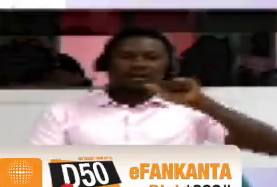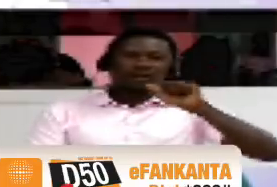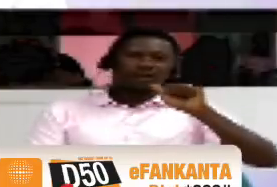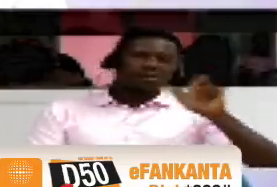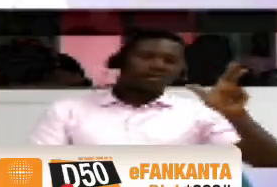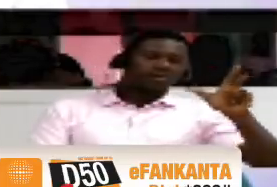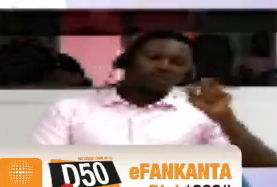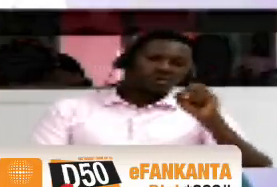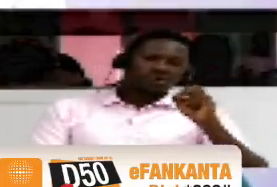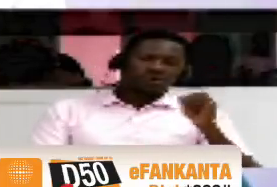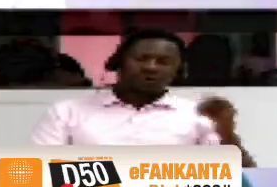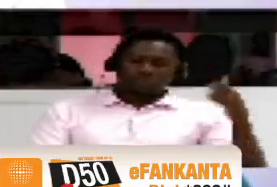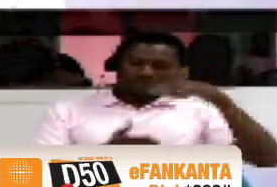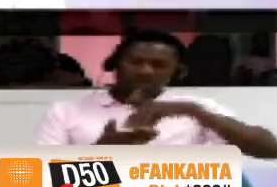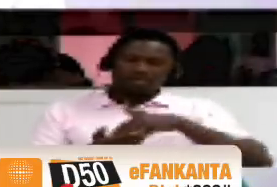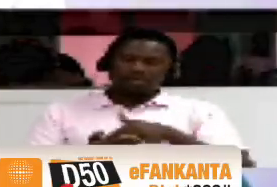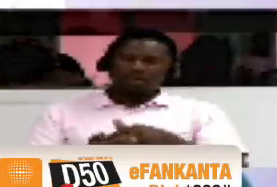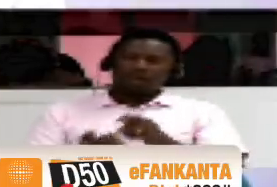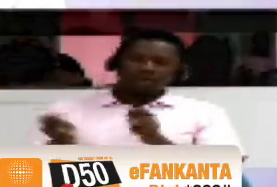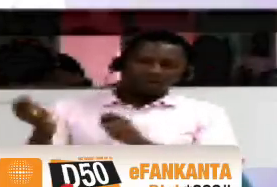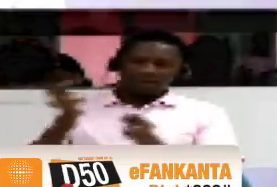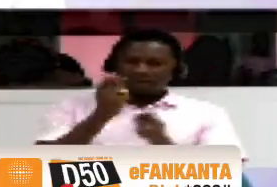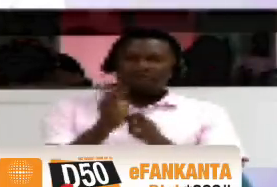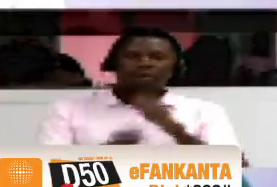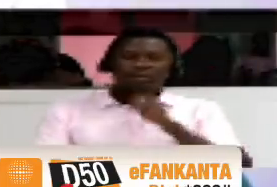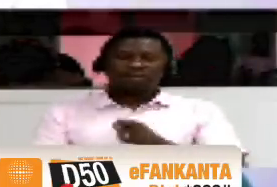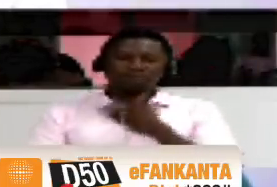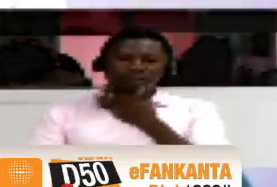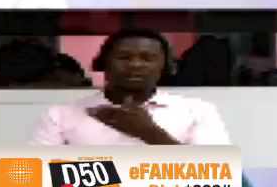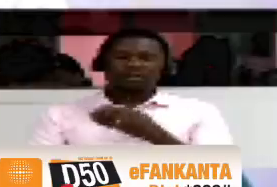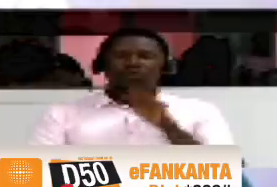officer, and they called Ibrahima out.